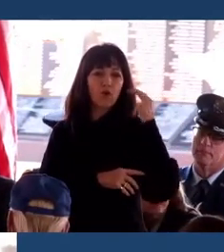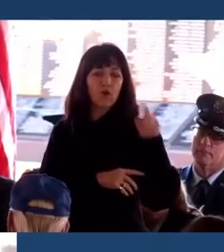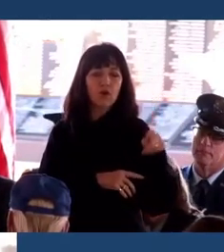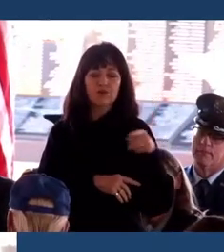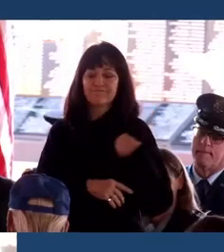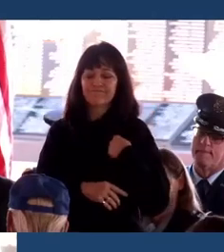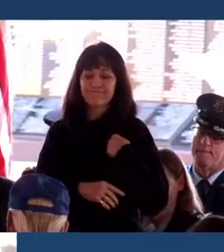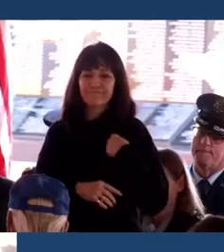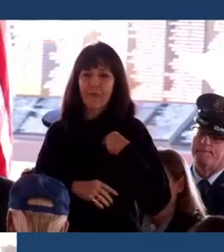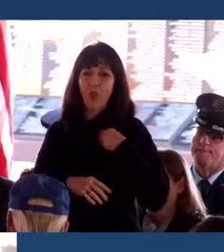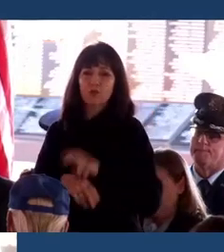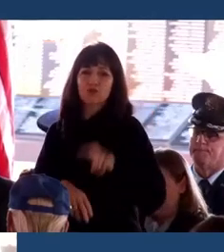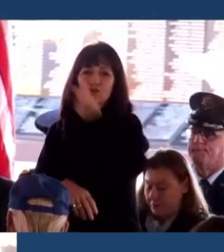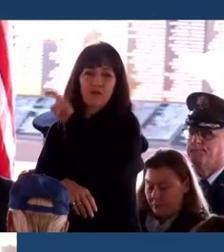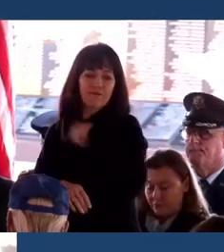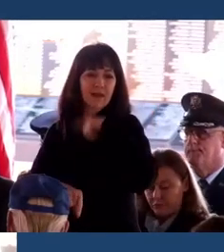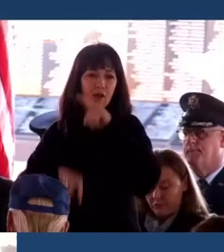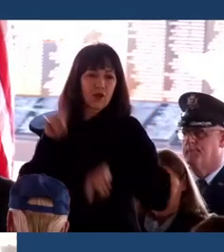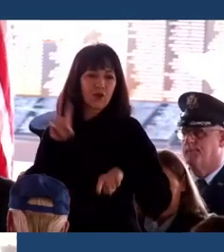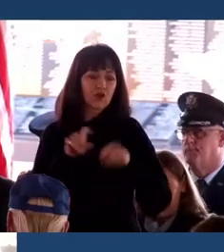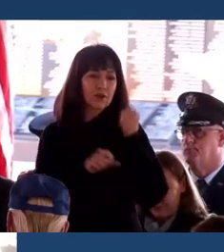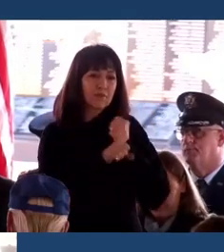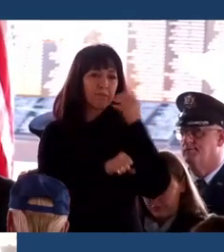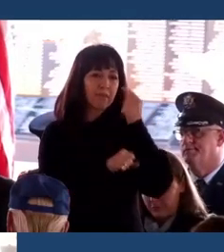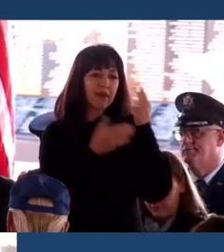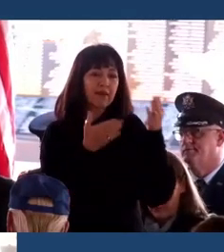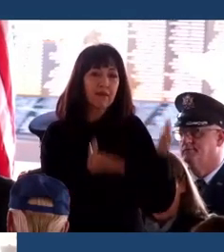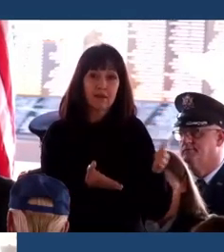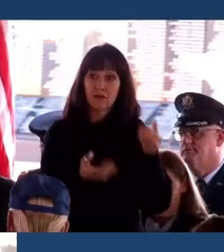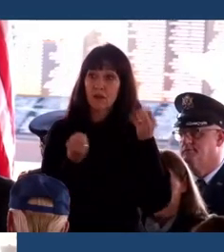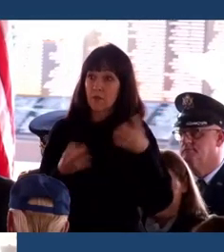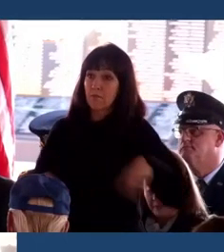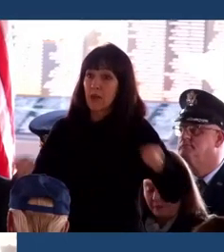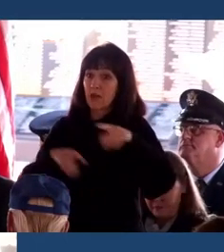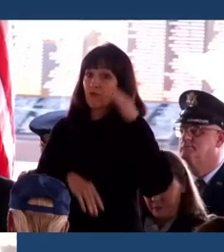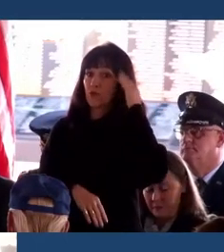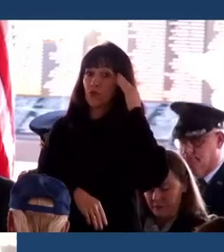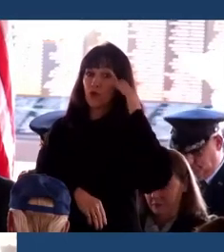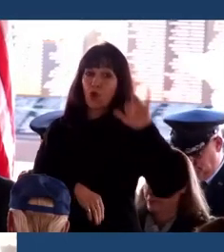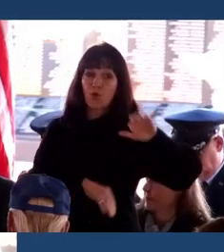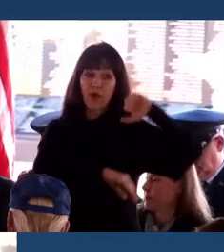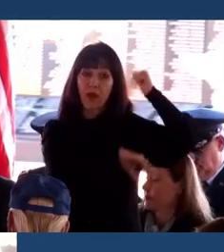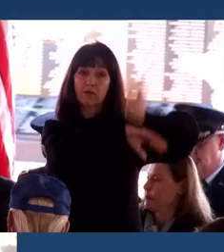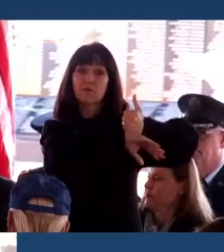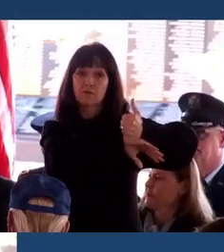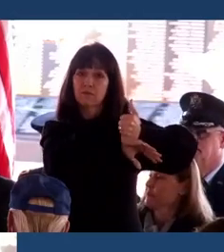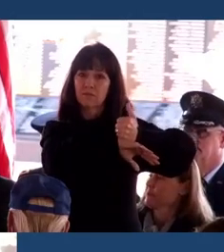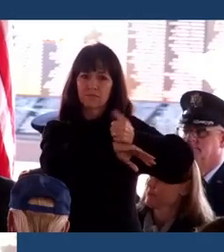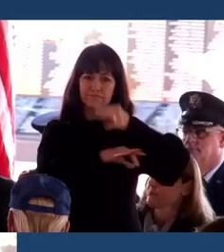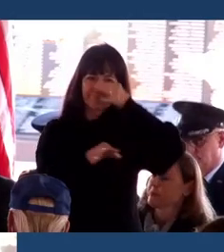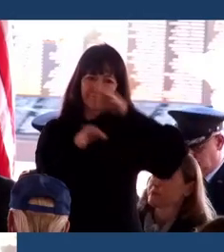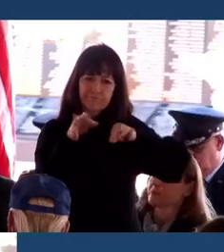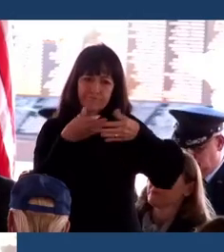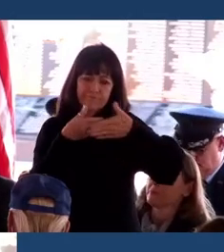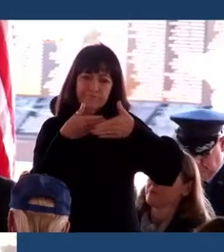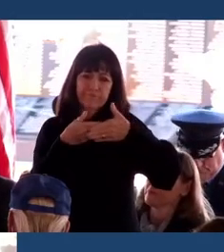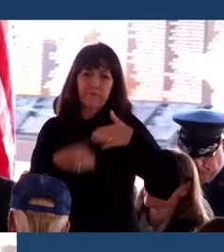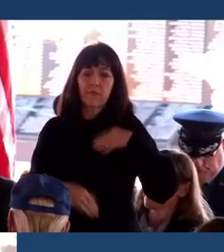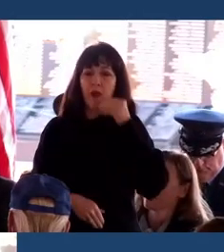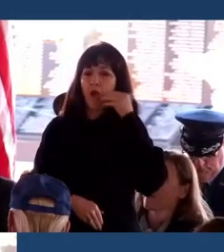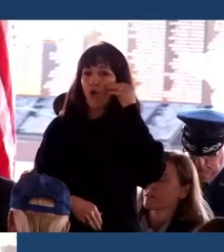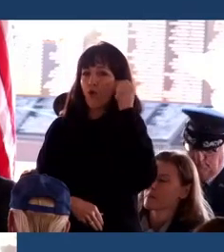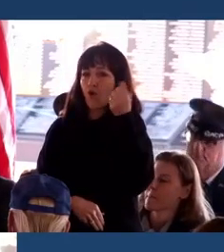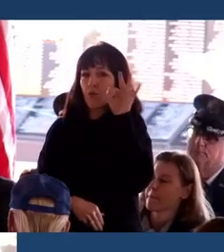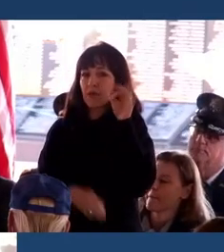very disappointed that I couldn't be there. Many of you know that the memorial it's just a couple blocks from my house on 19th